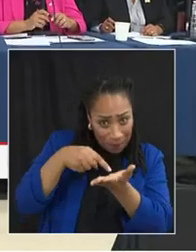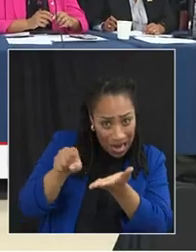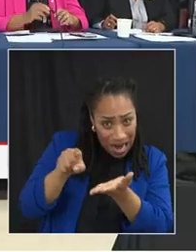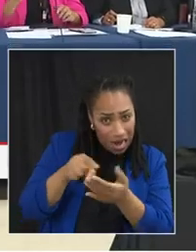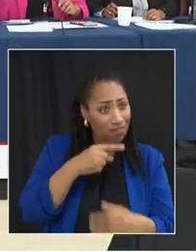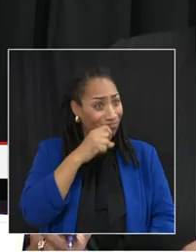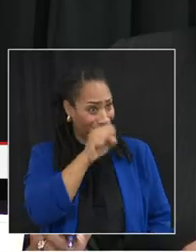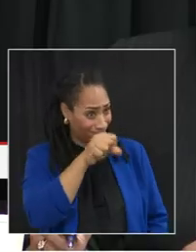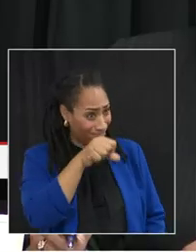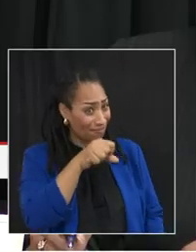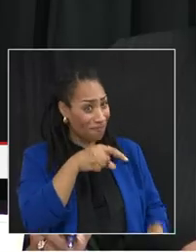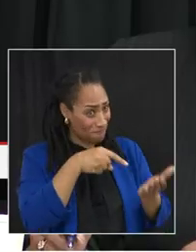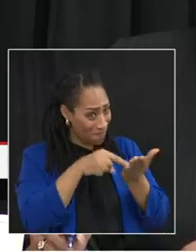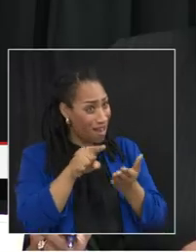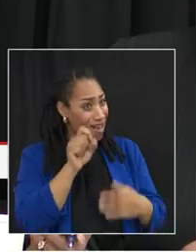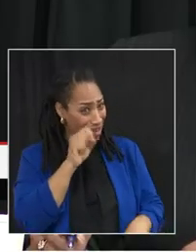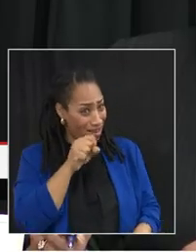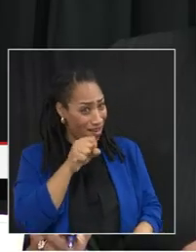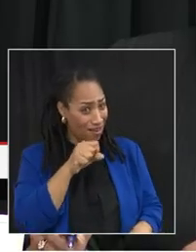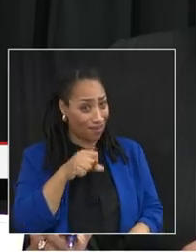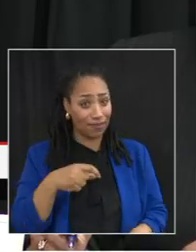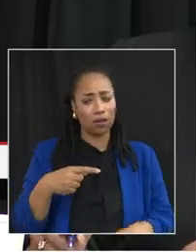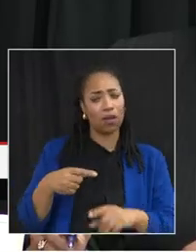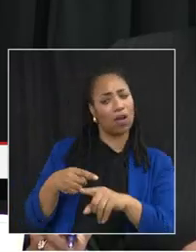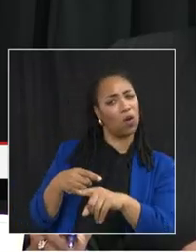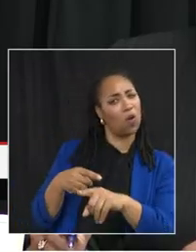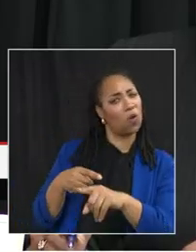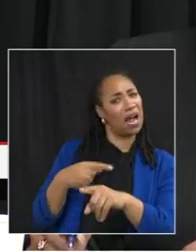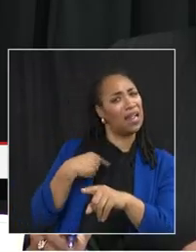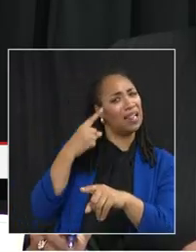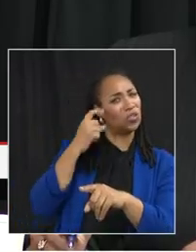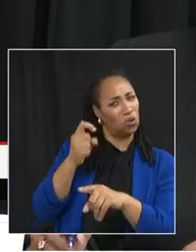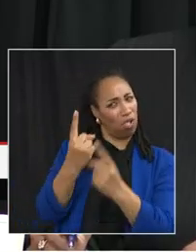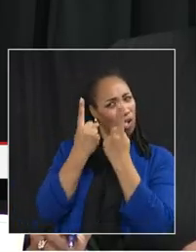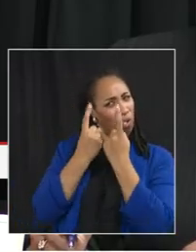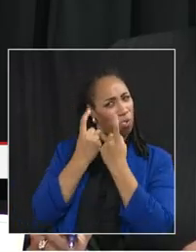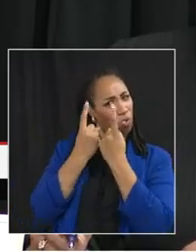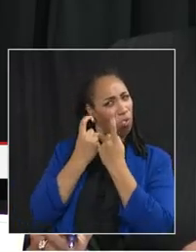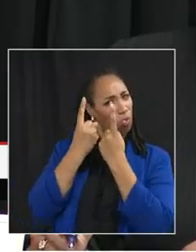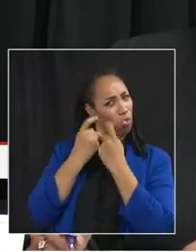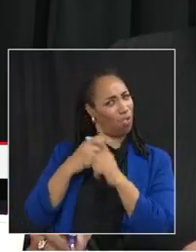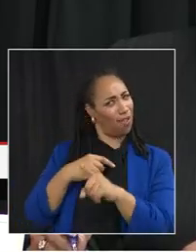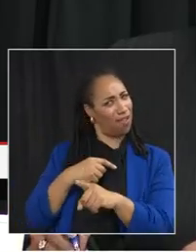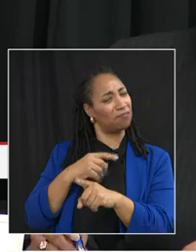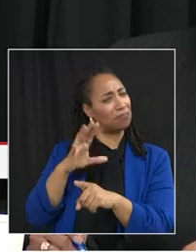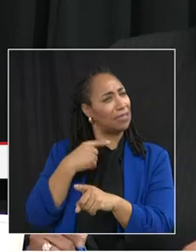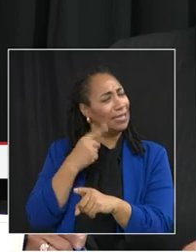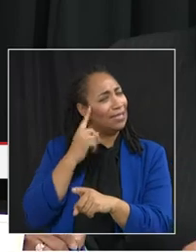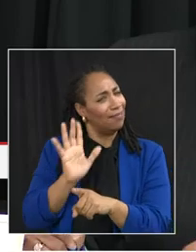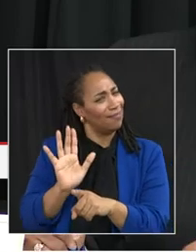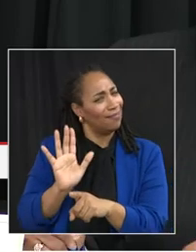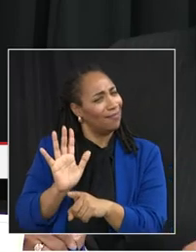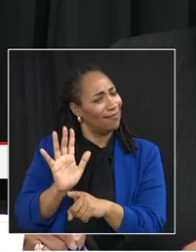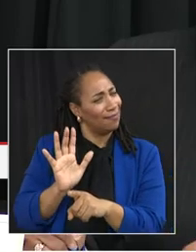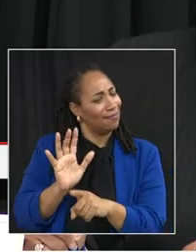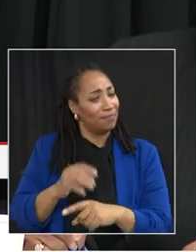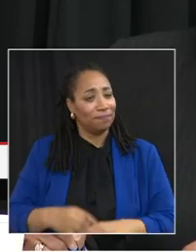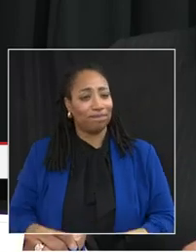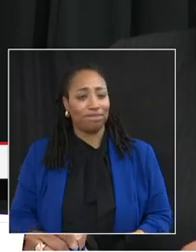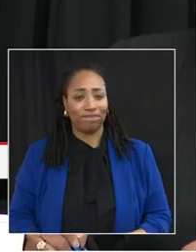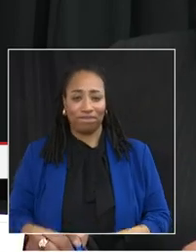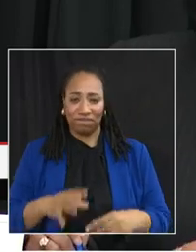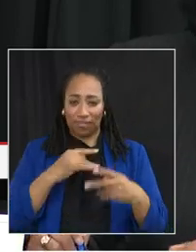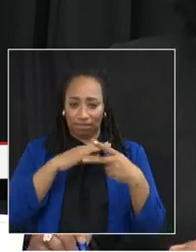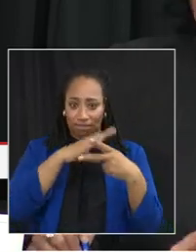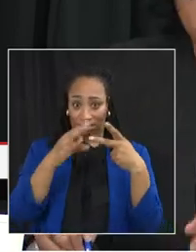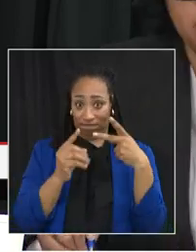Now you're Okay. testing my memory, but I think that's correct. Okay. Thank you. Thank you. That's good. And the email address.